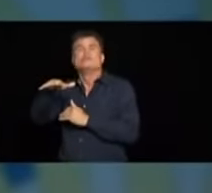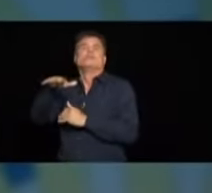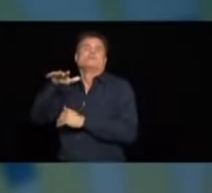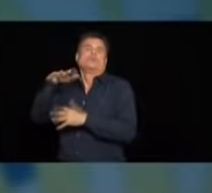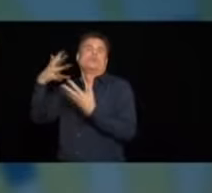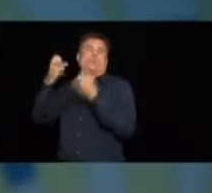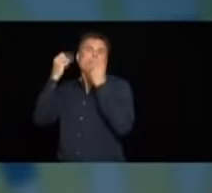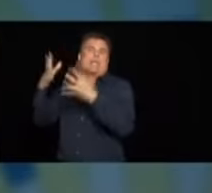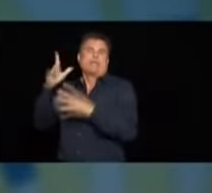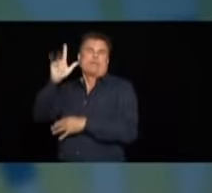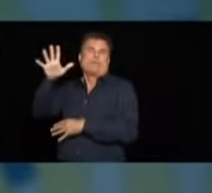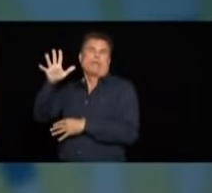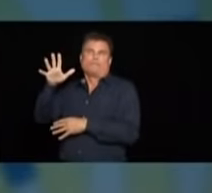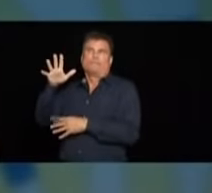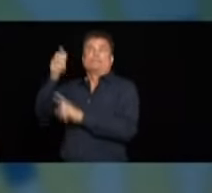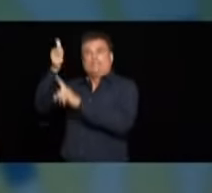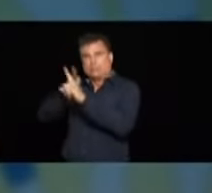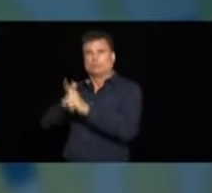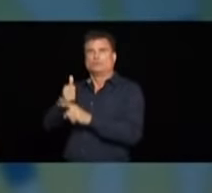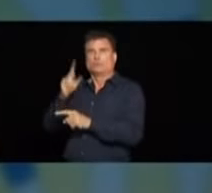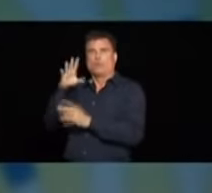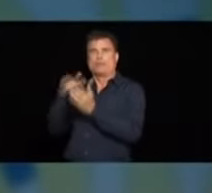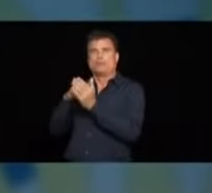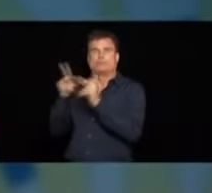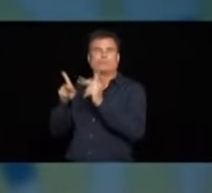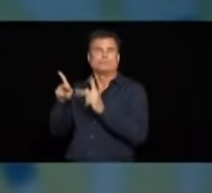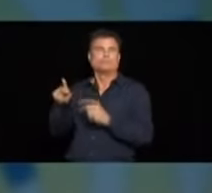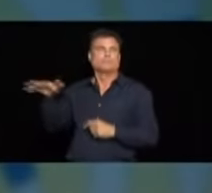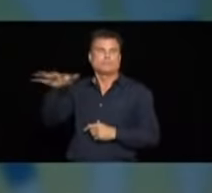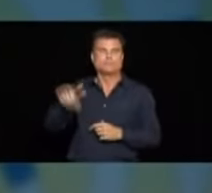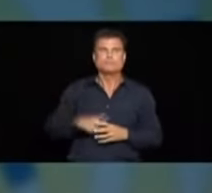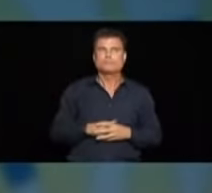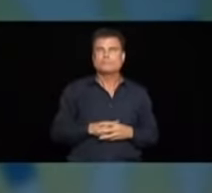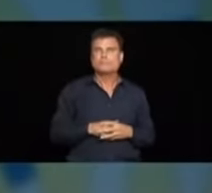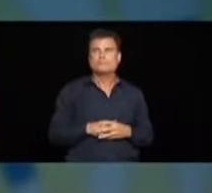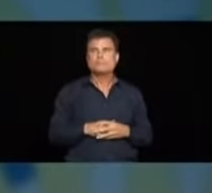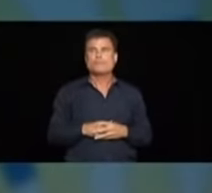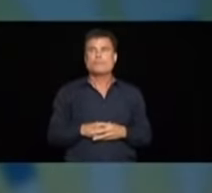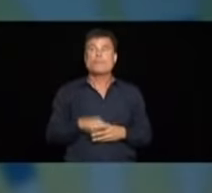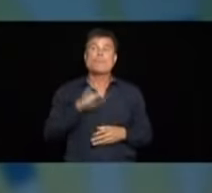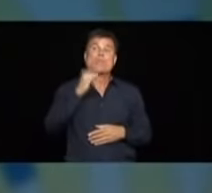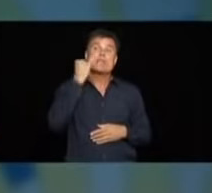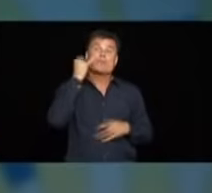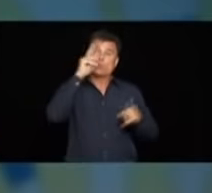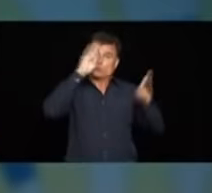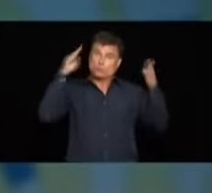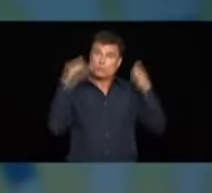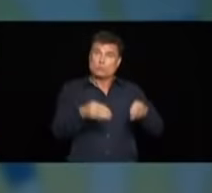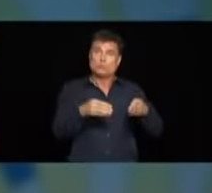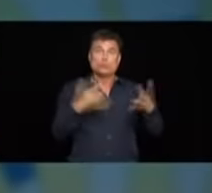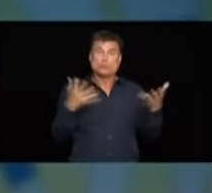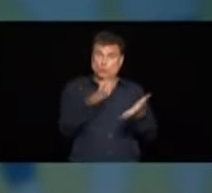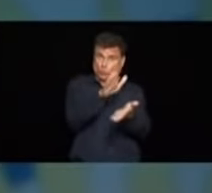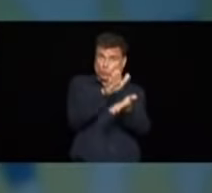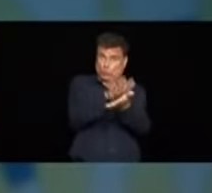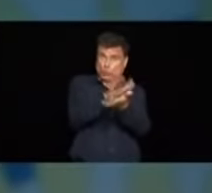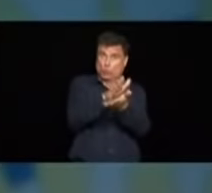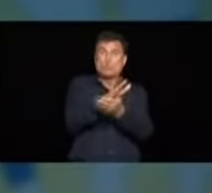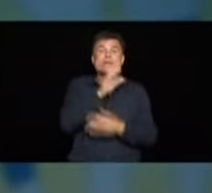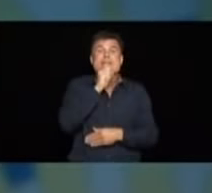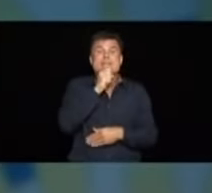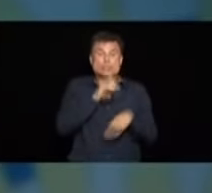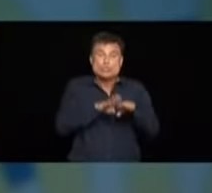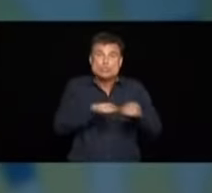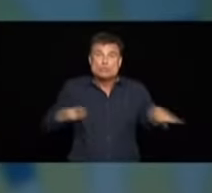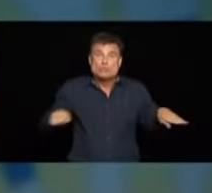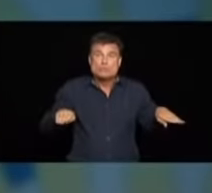and lumps them all in together. But what we can see is that it's even lower in school-age children, for example, and we can